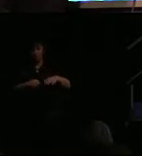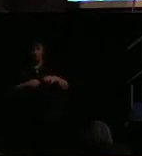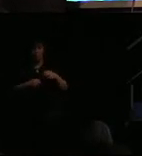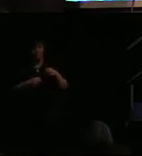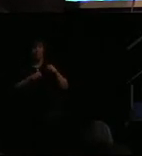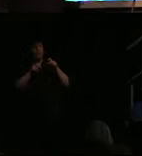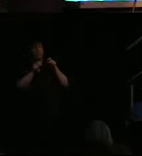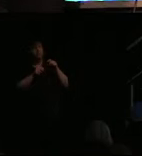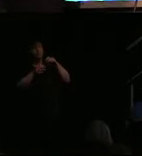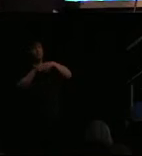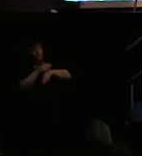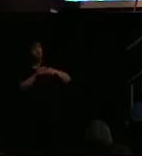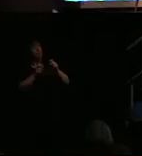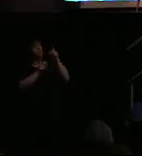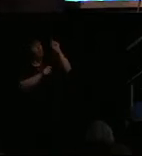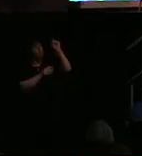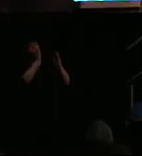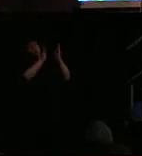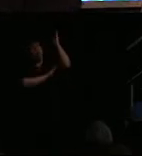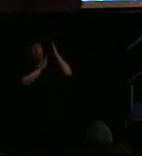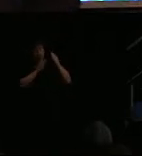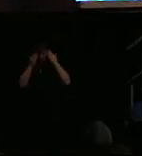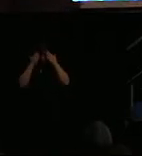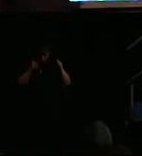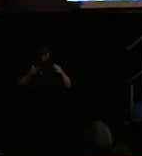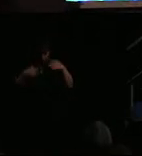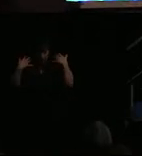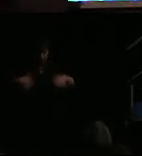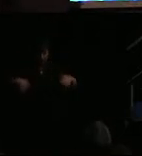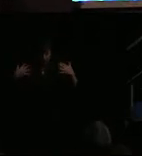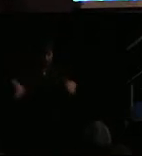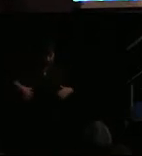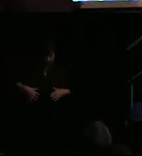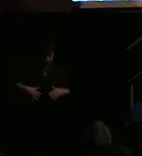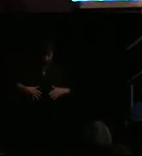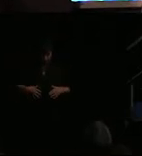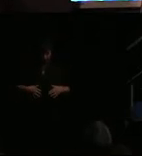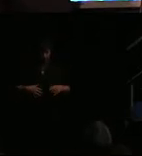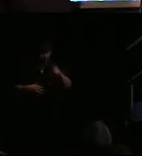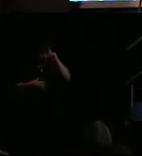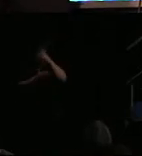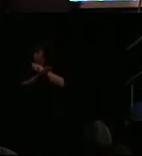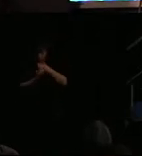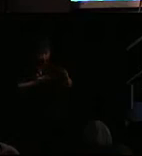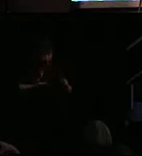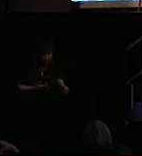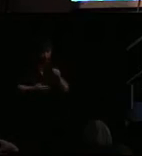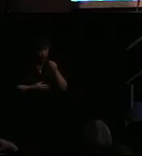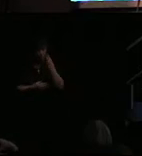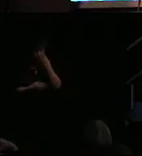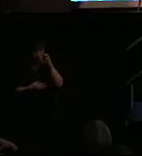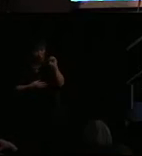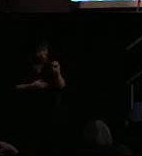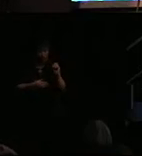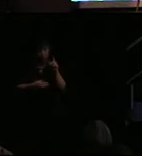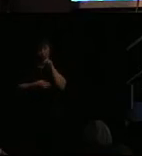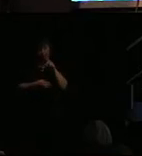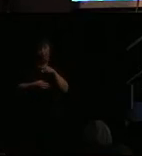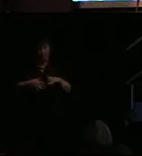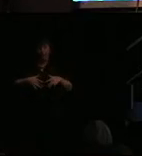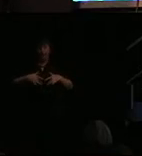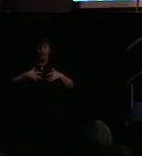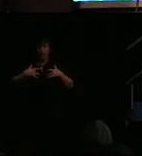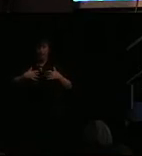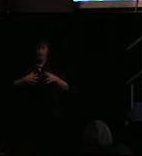a real blessing to me. The worship was just incredible. You wouldn't have believed that there were only 30 women in the room. It felt like